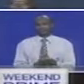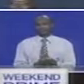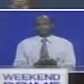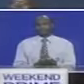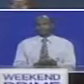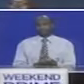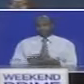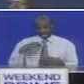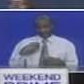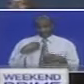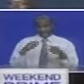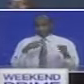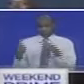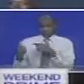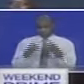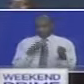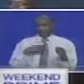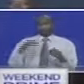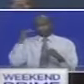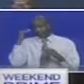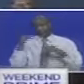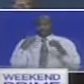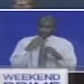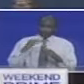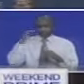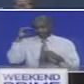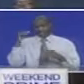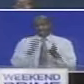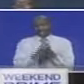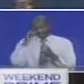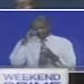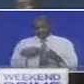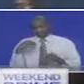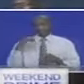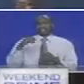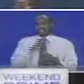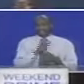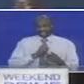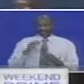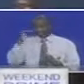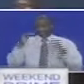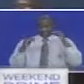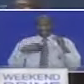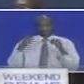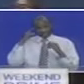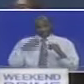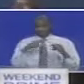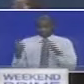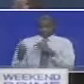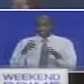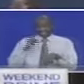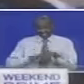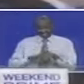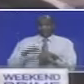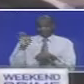The ongoing battle of supremacy between the senators and governors is set to go a notch higher when Parliament reconvenes